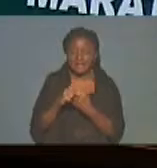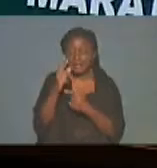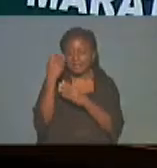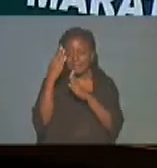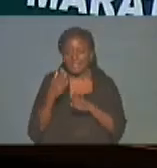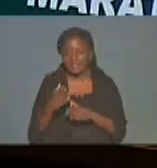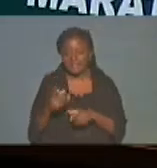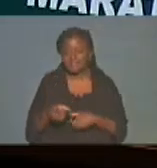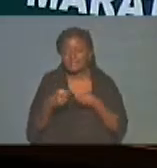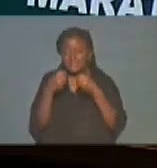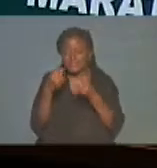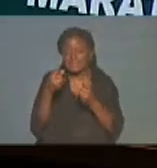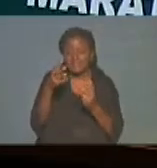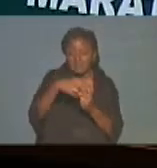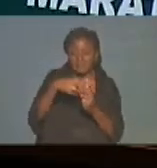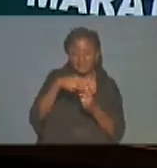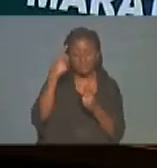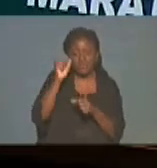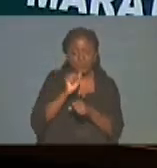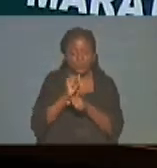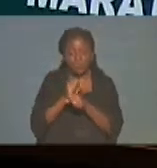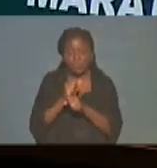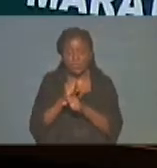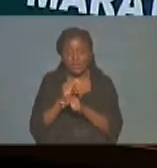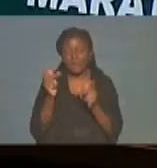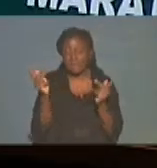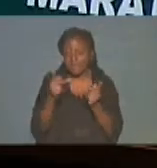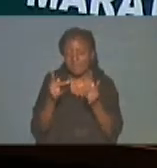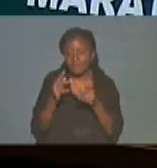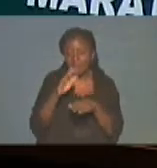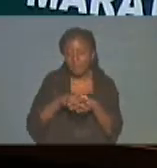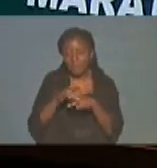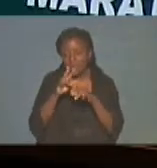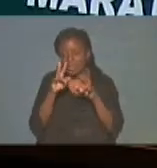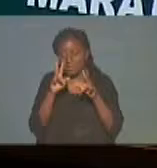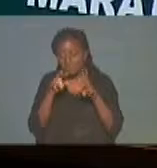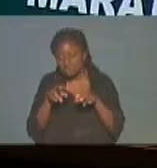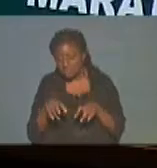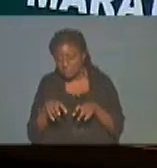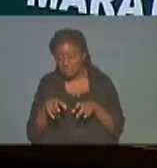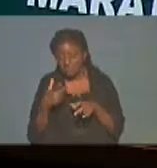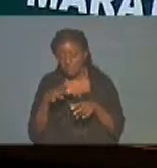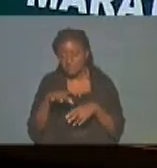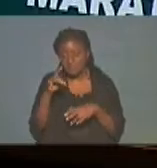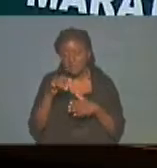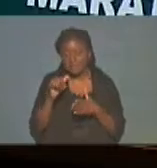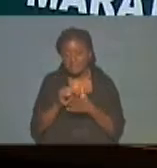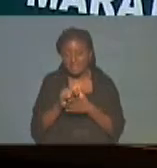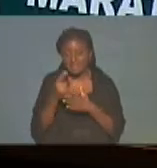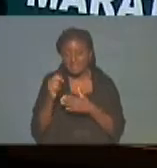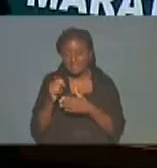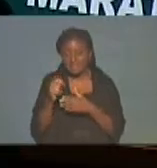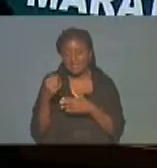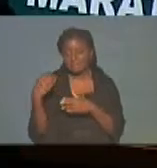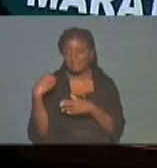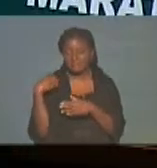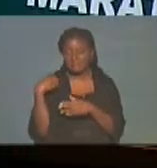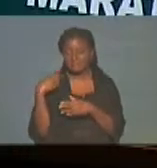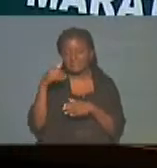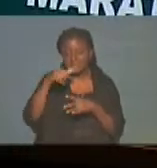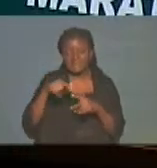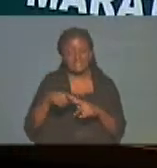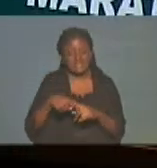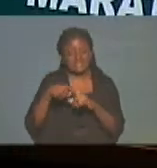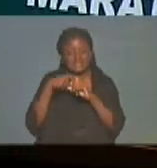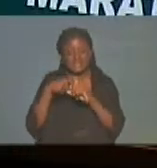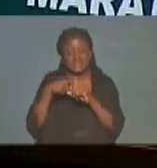submitted an application for a work permit. Upon review, it was discovered that the prospective employee was in the custody of